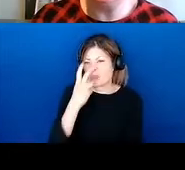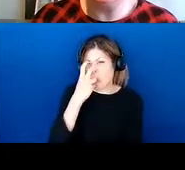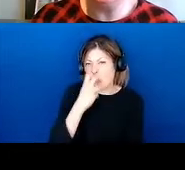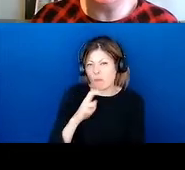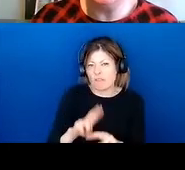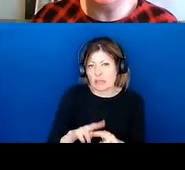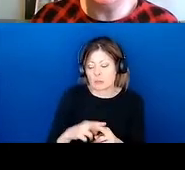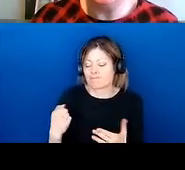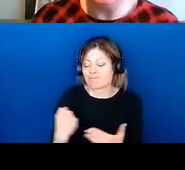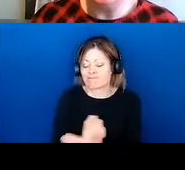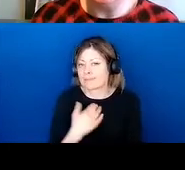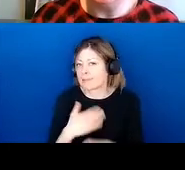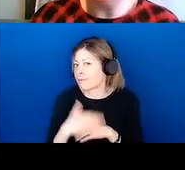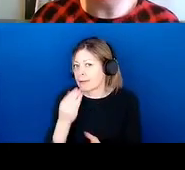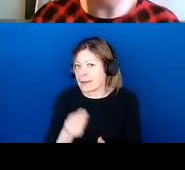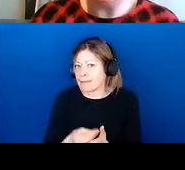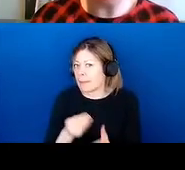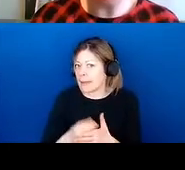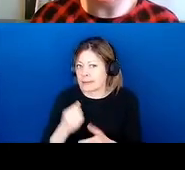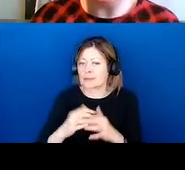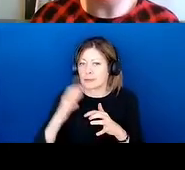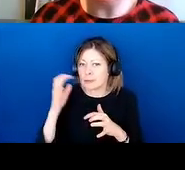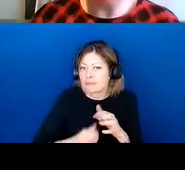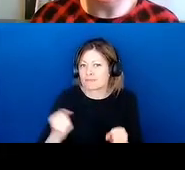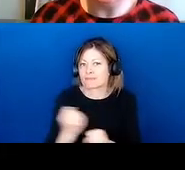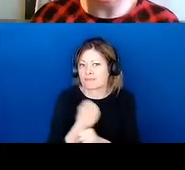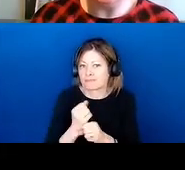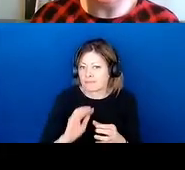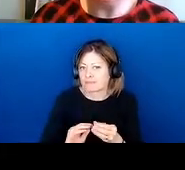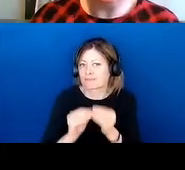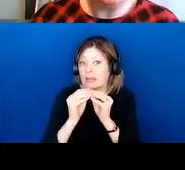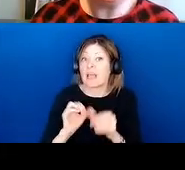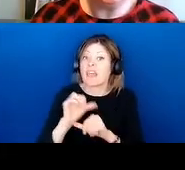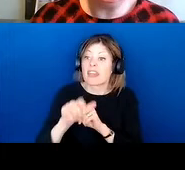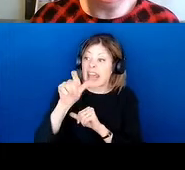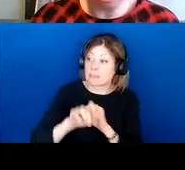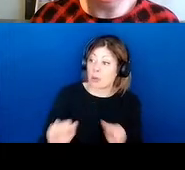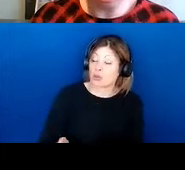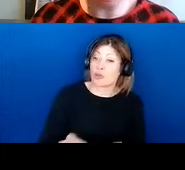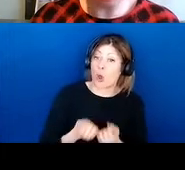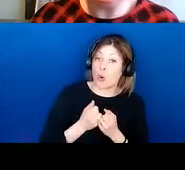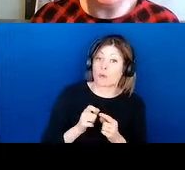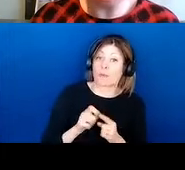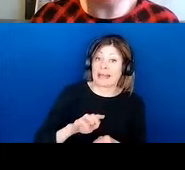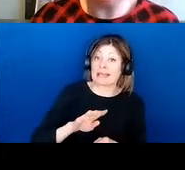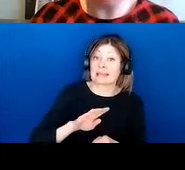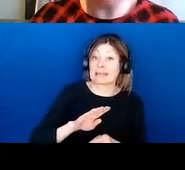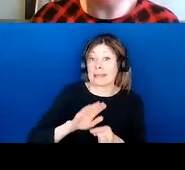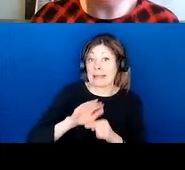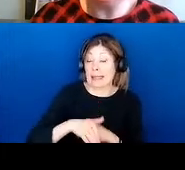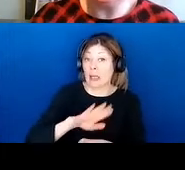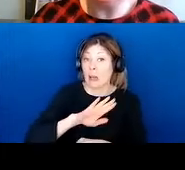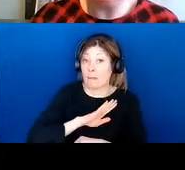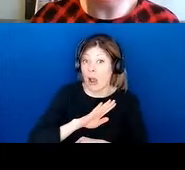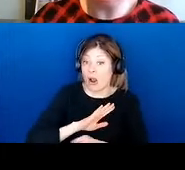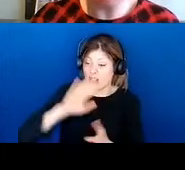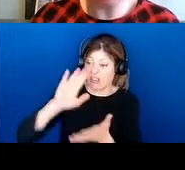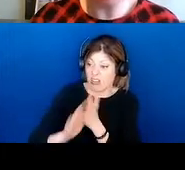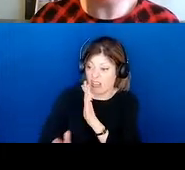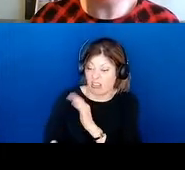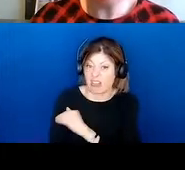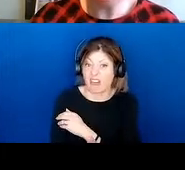it. It was demolished by the next owner, and now, as then, there is no house for visitors to see.